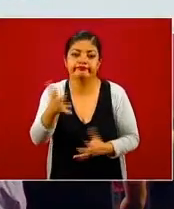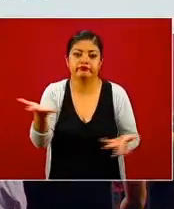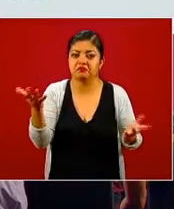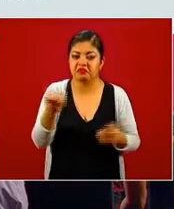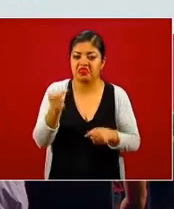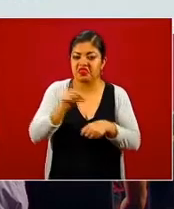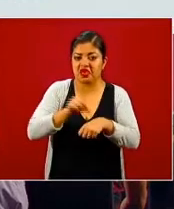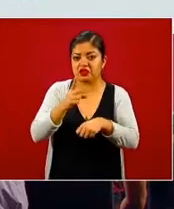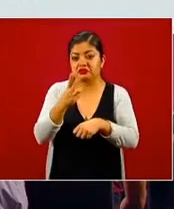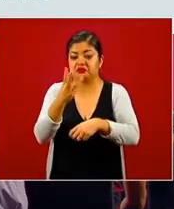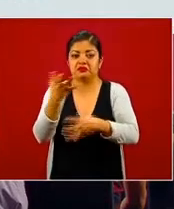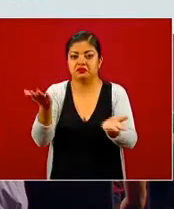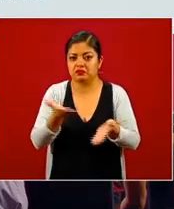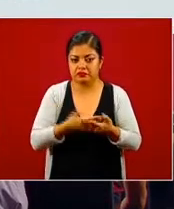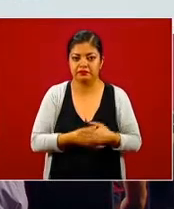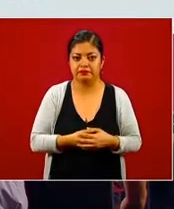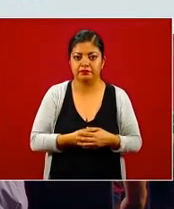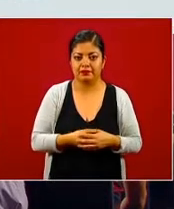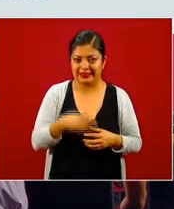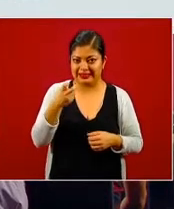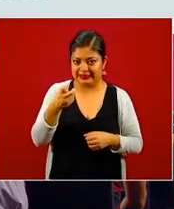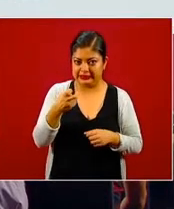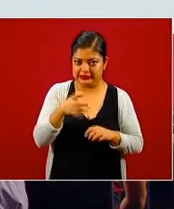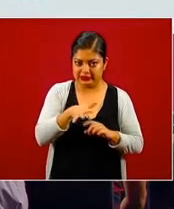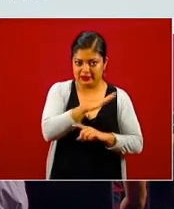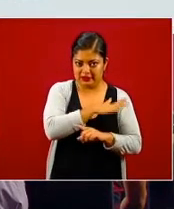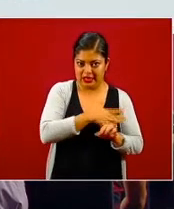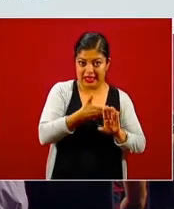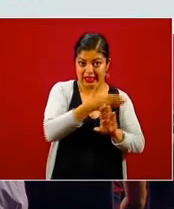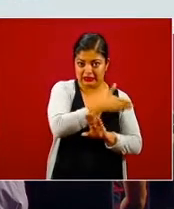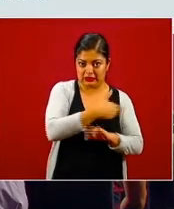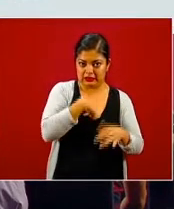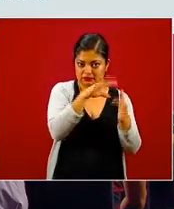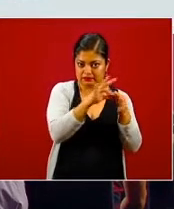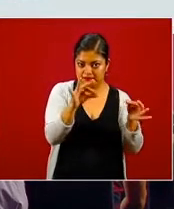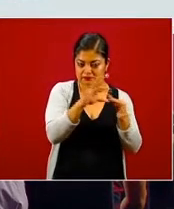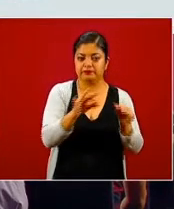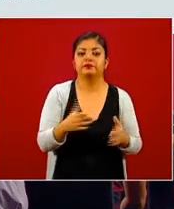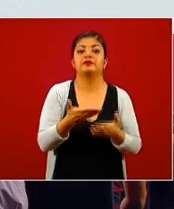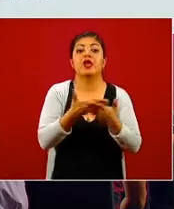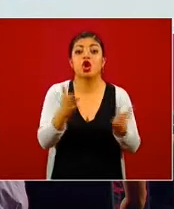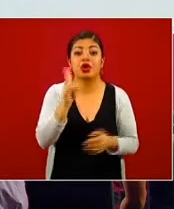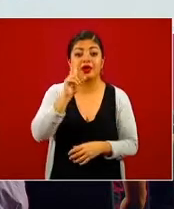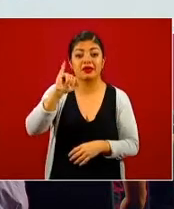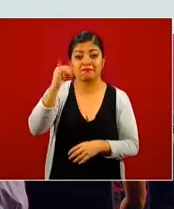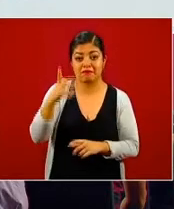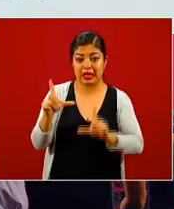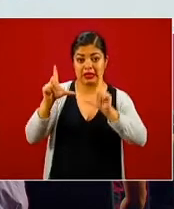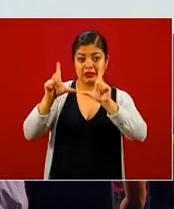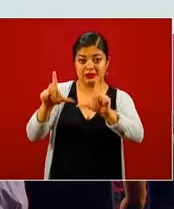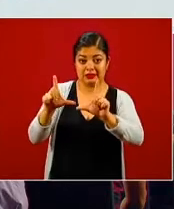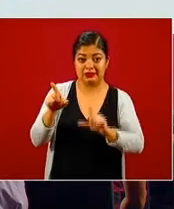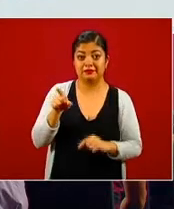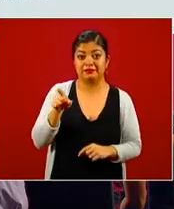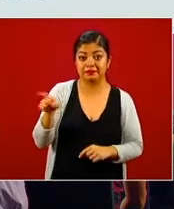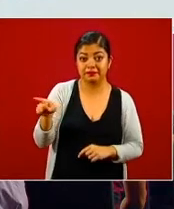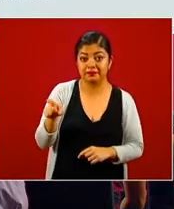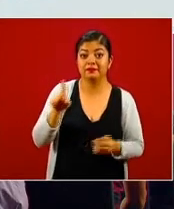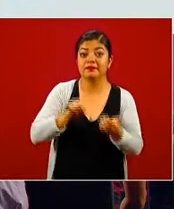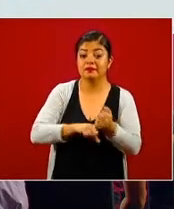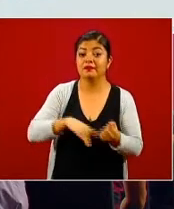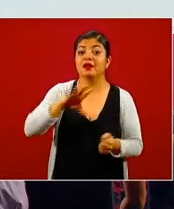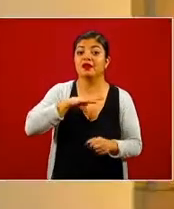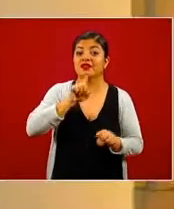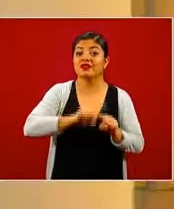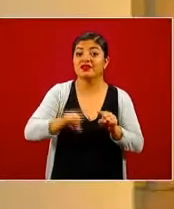the results. That takes a few days. That's the context. So here I'd like to tell you that